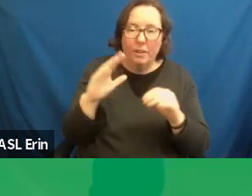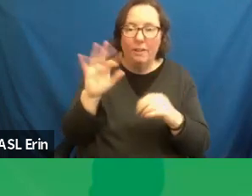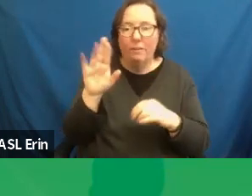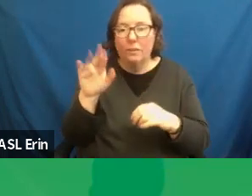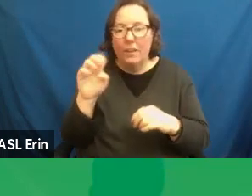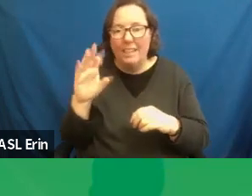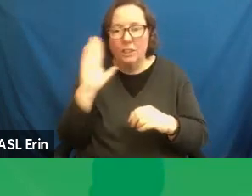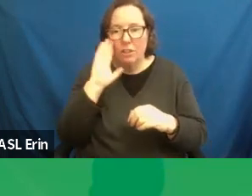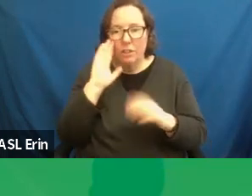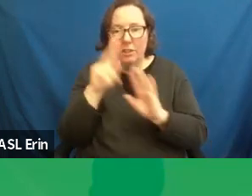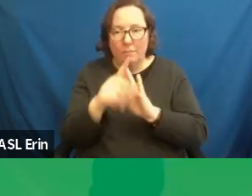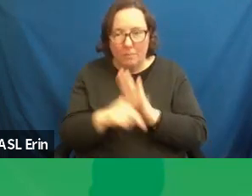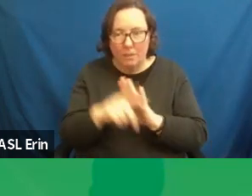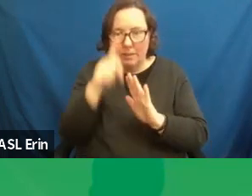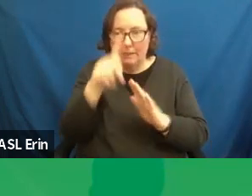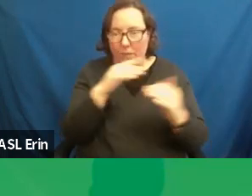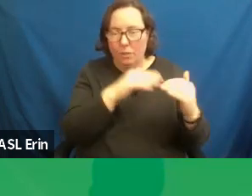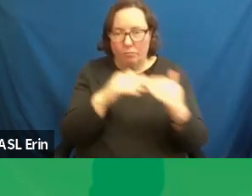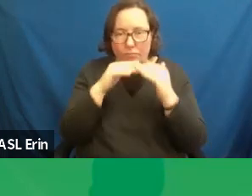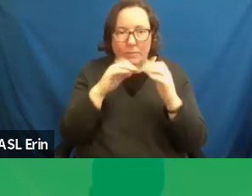education. Next slide, please.